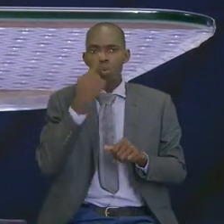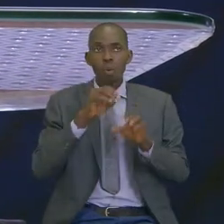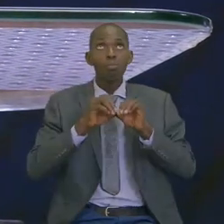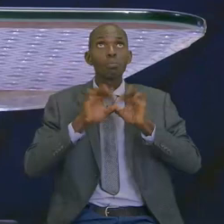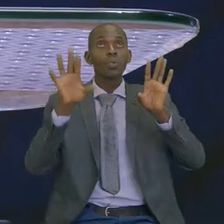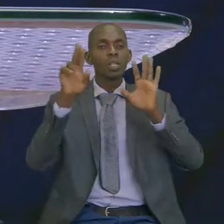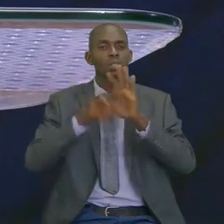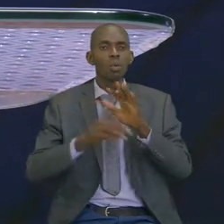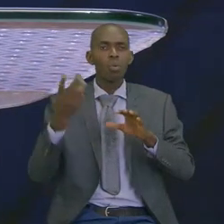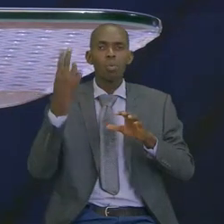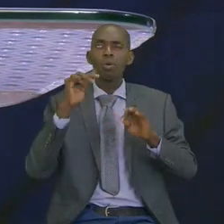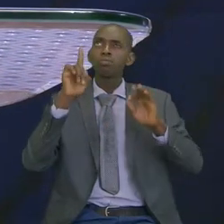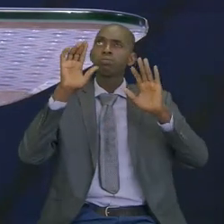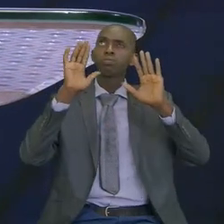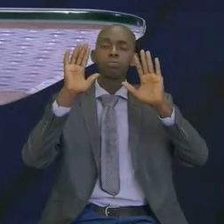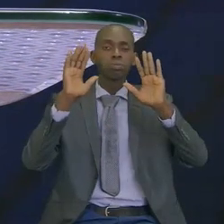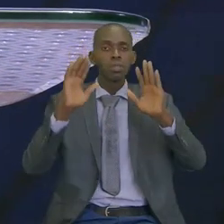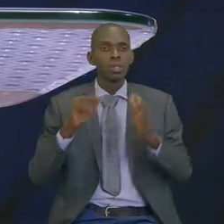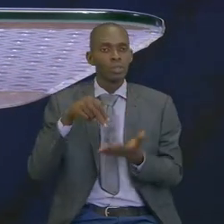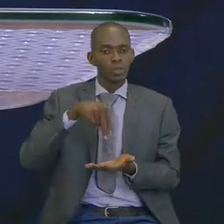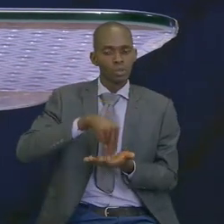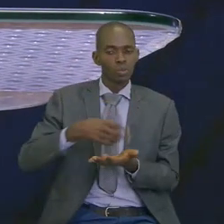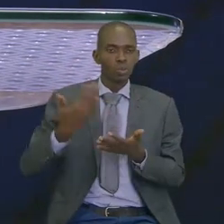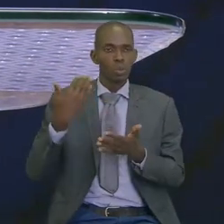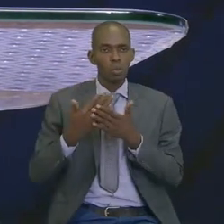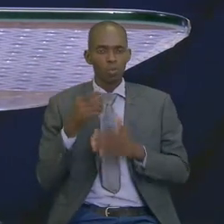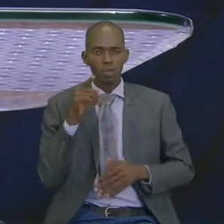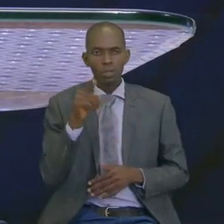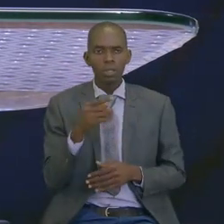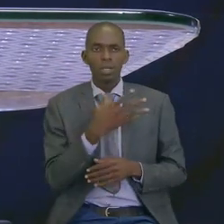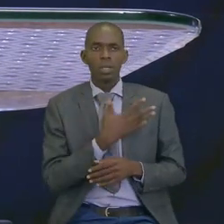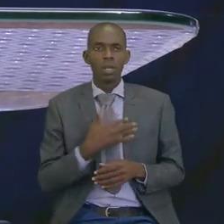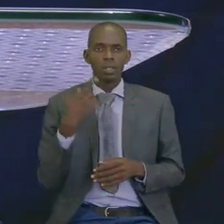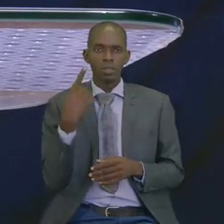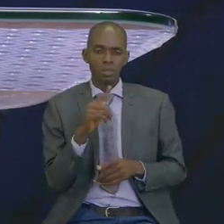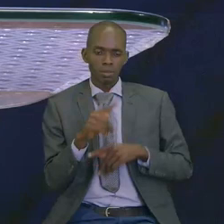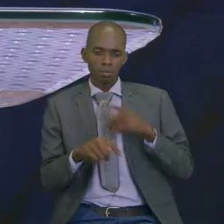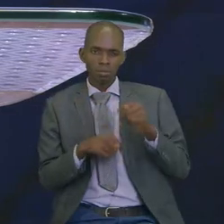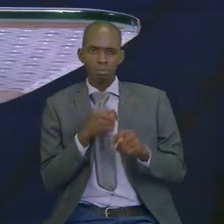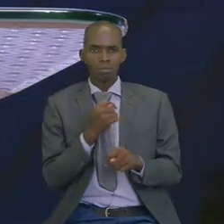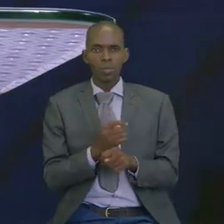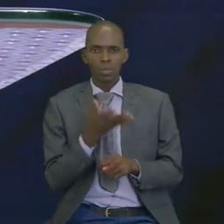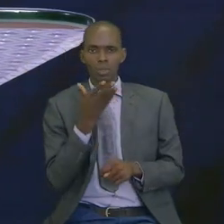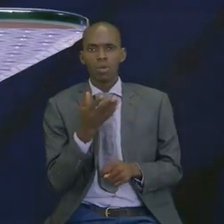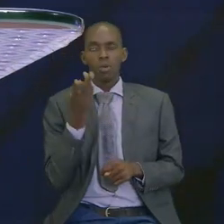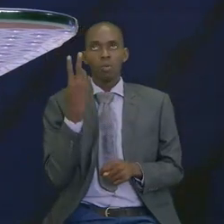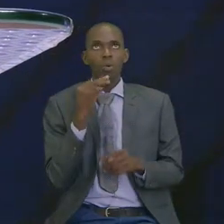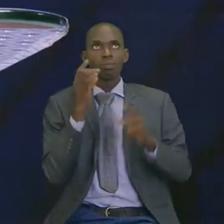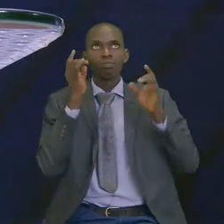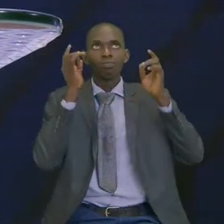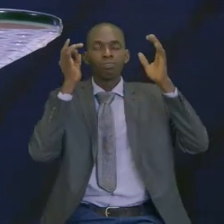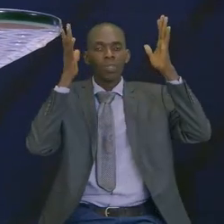was excellent, stood before thee, and the form thereof was terrible.